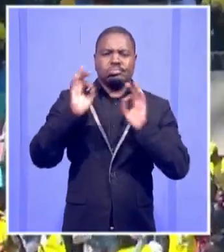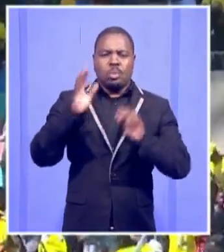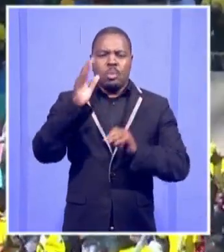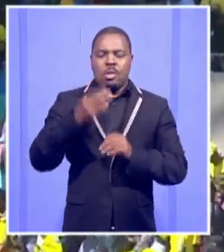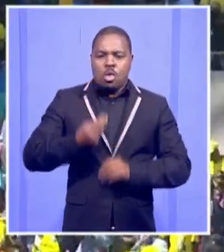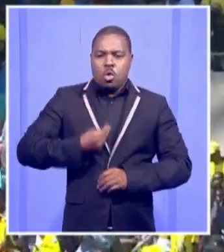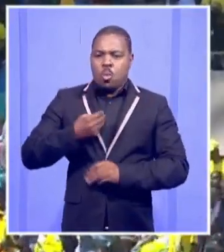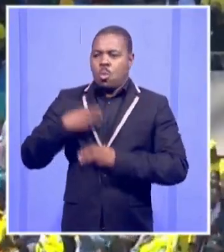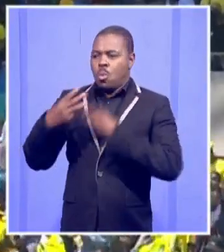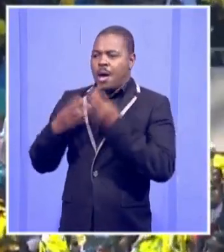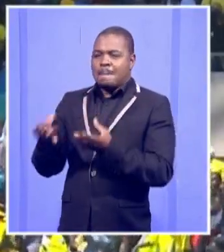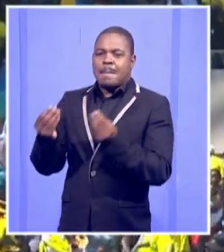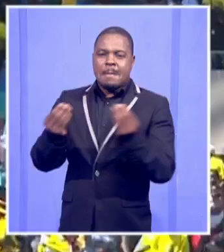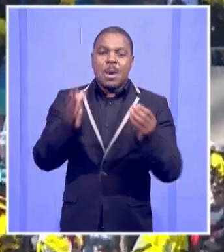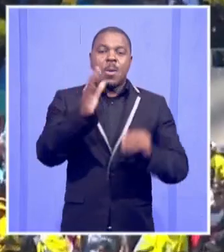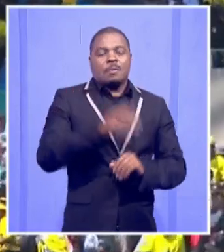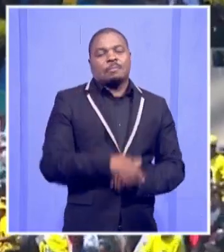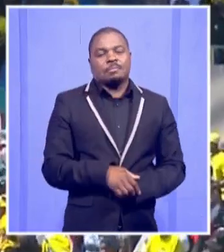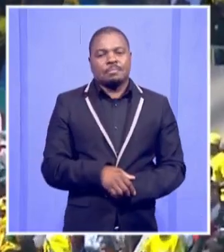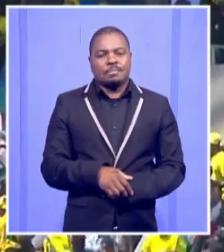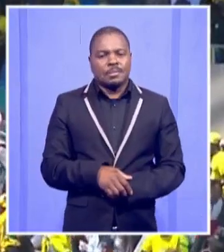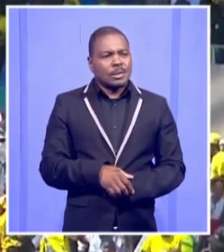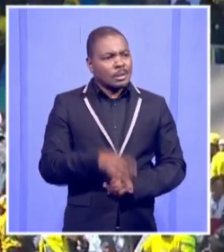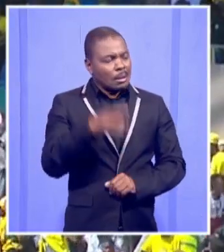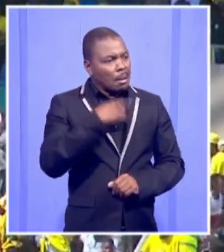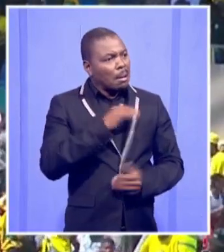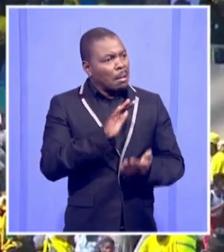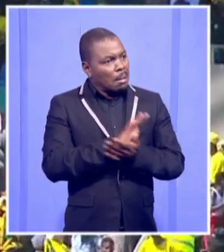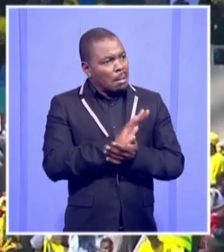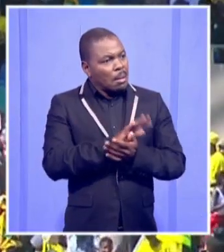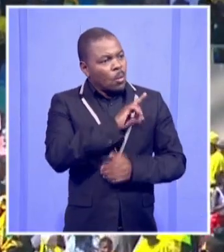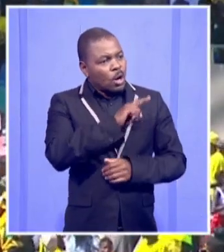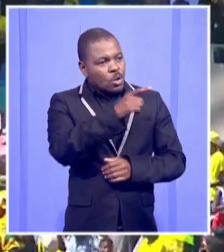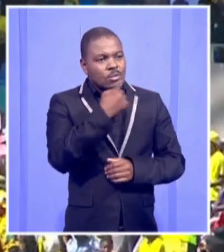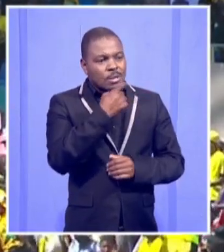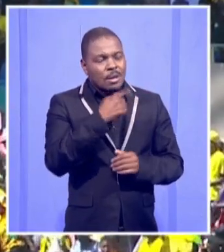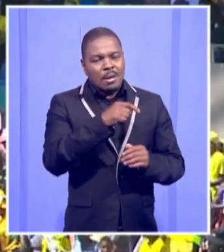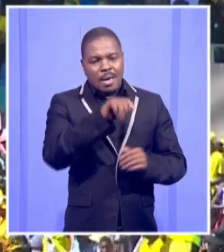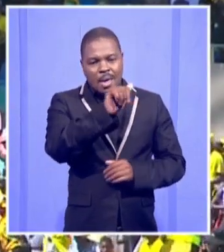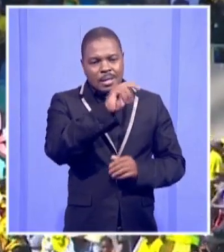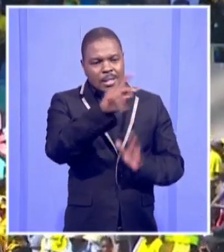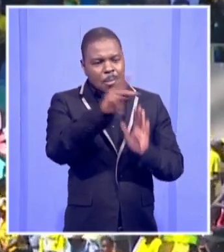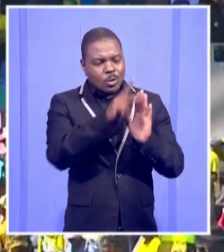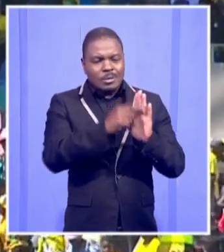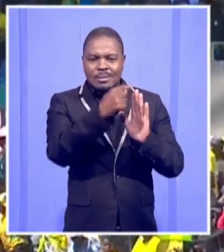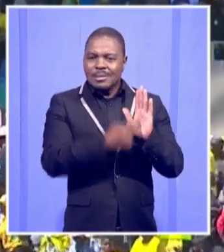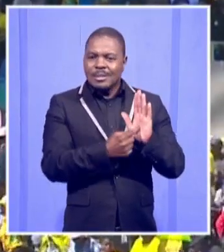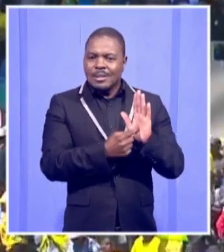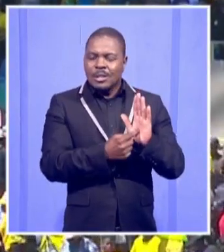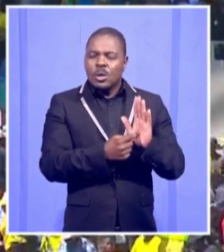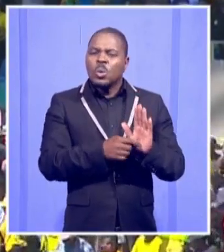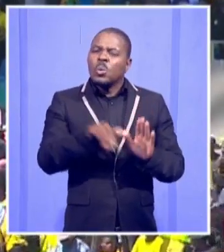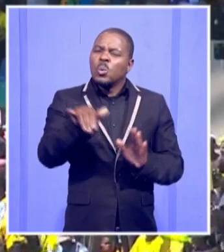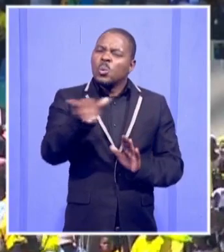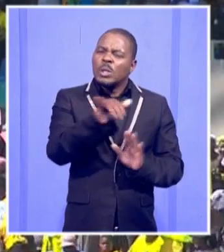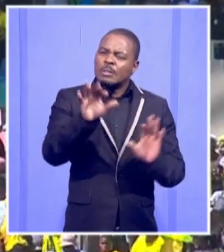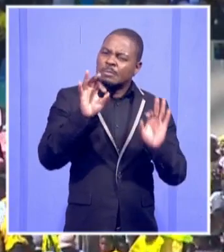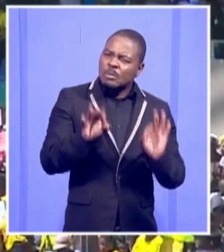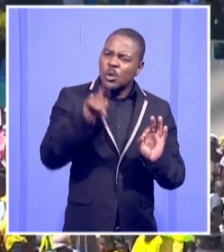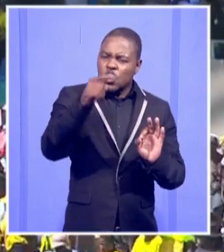employed. I like the fact that you touch on the policies of the ANC. Which policy resolution stood out for